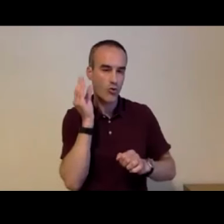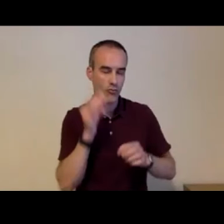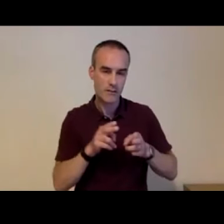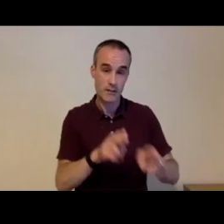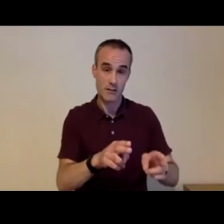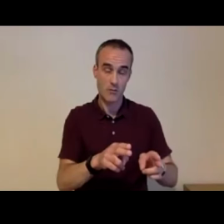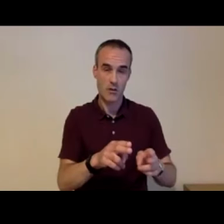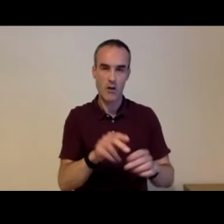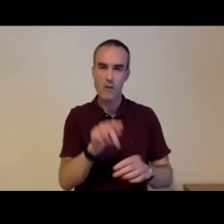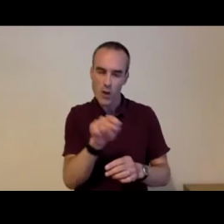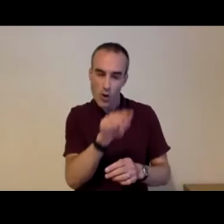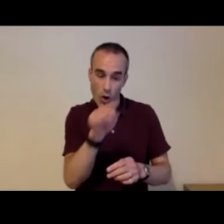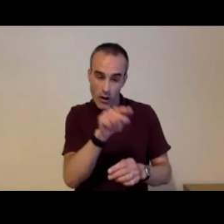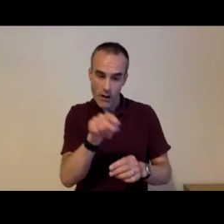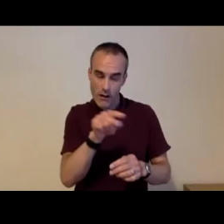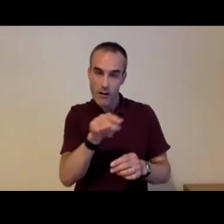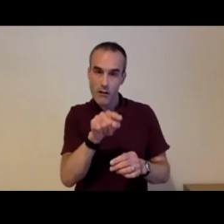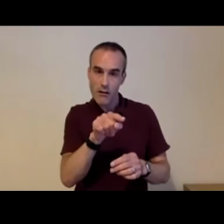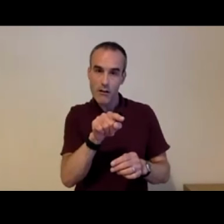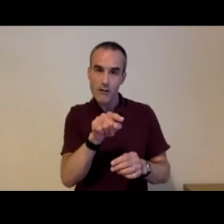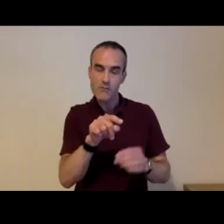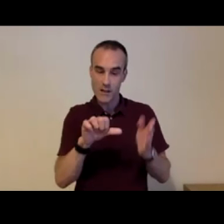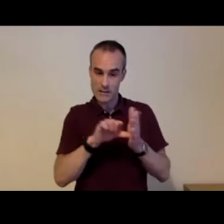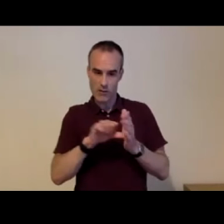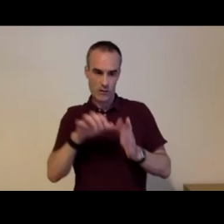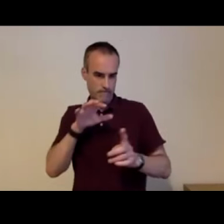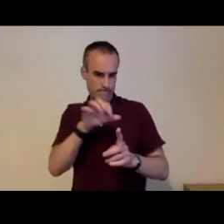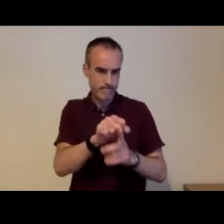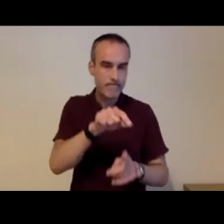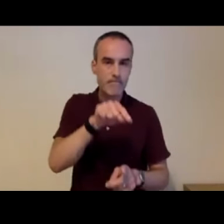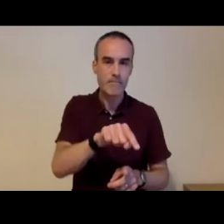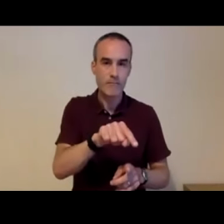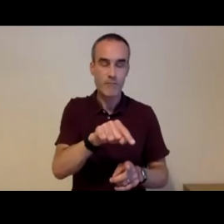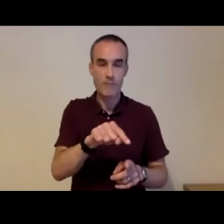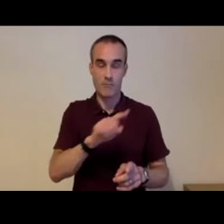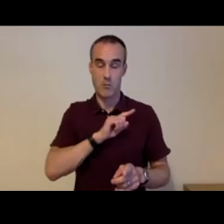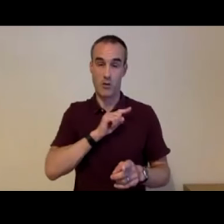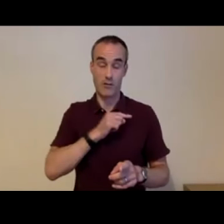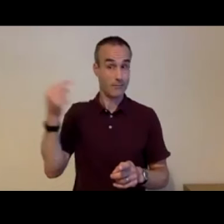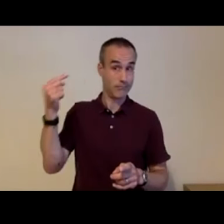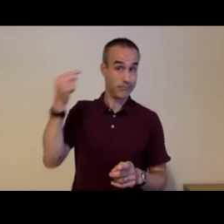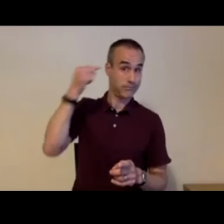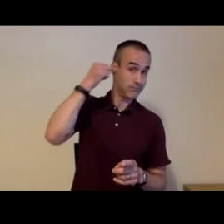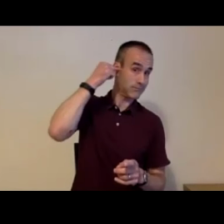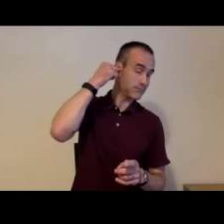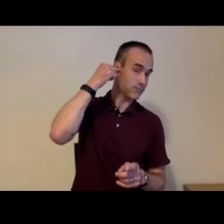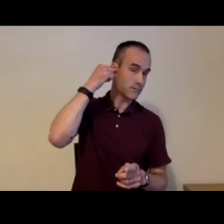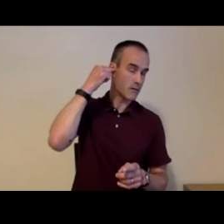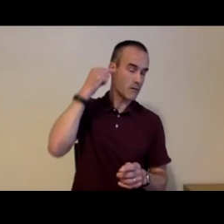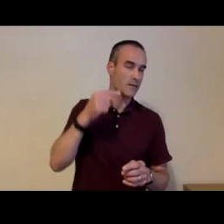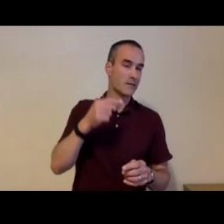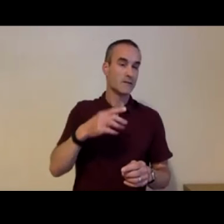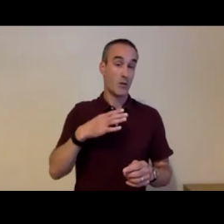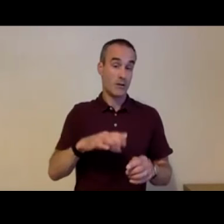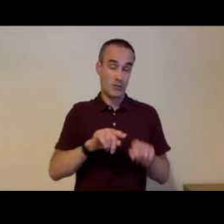to reach, and people are working hard on new technologies, micro application of technologies to try and introduce drugs